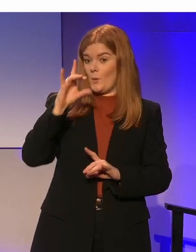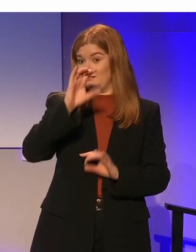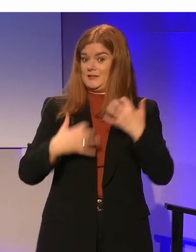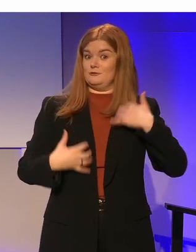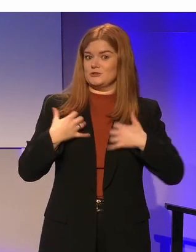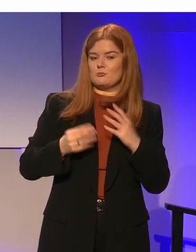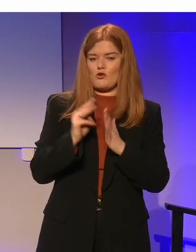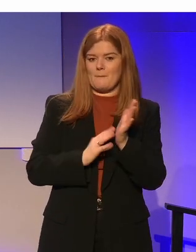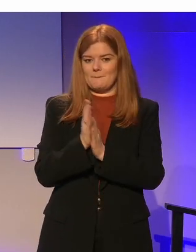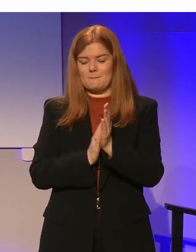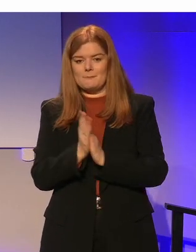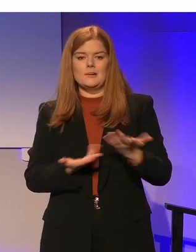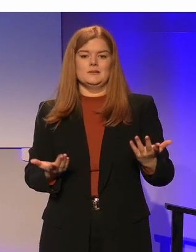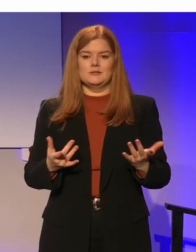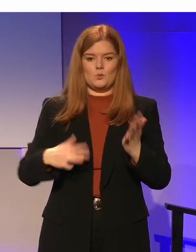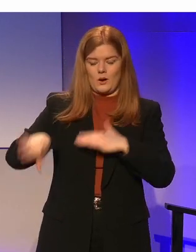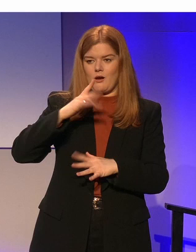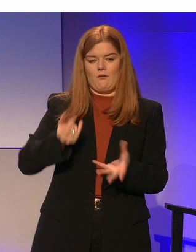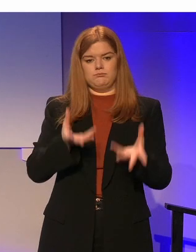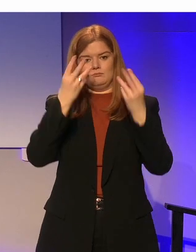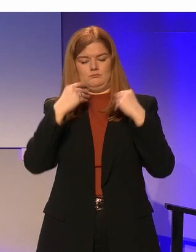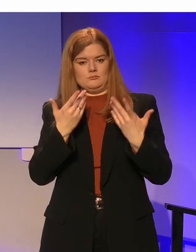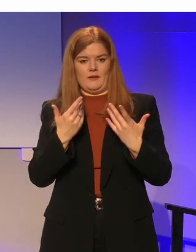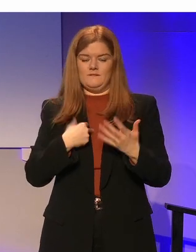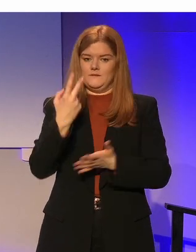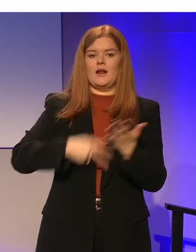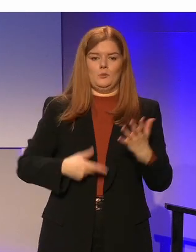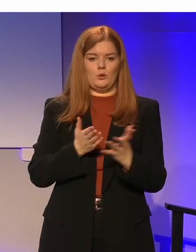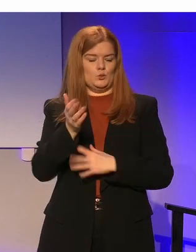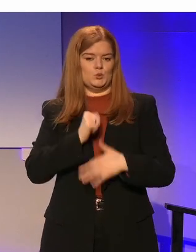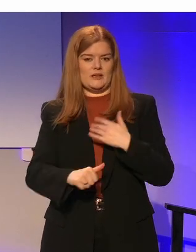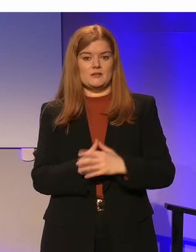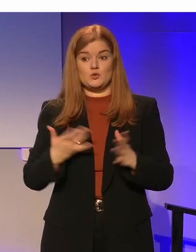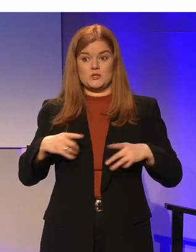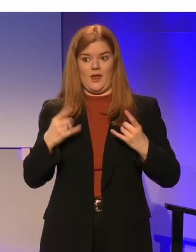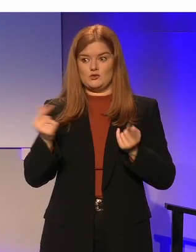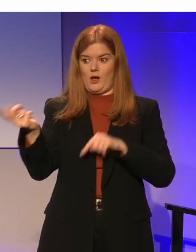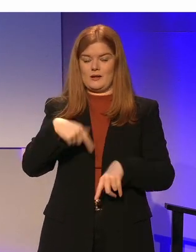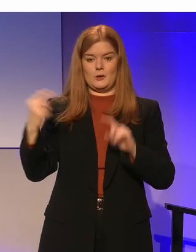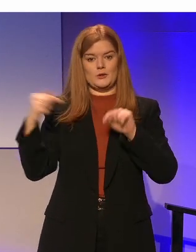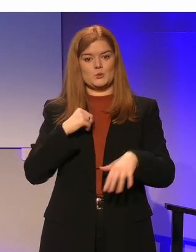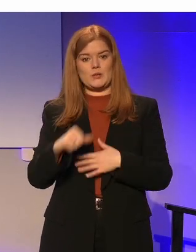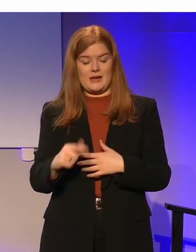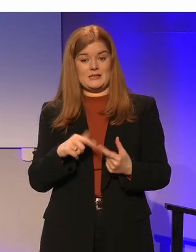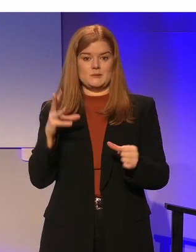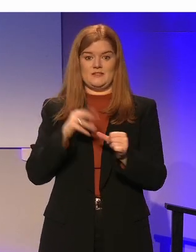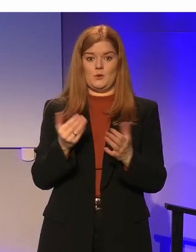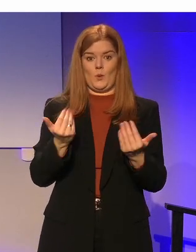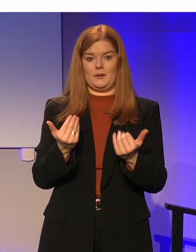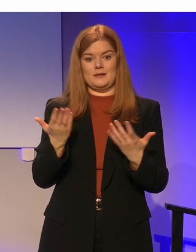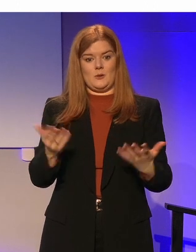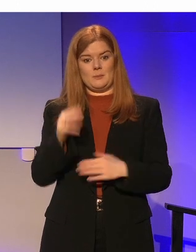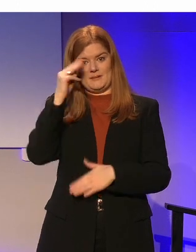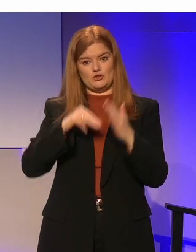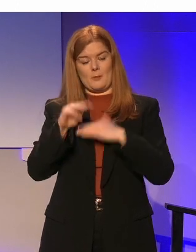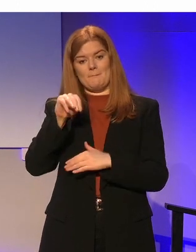stimulating programme that you will find of value throughout the day. We're delighted that you can be here. And a particular welcome now to